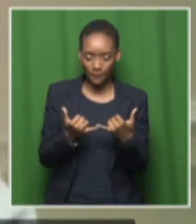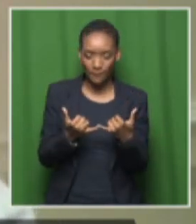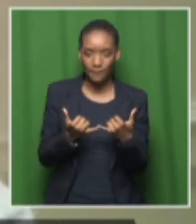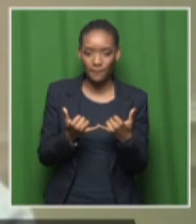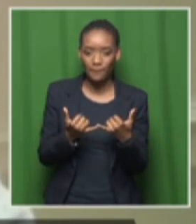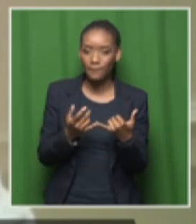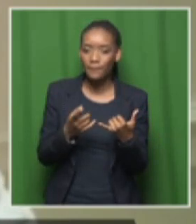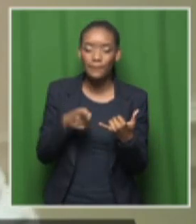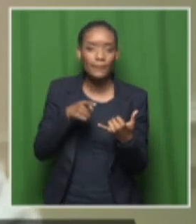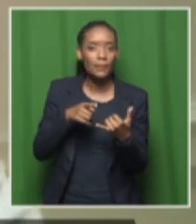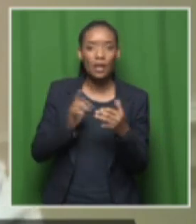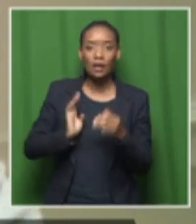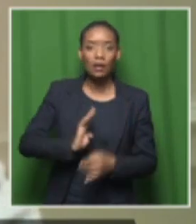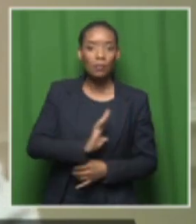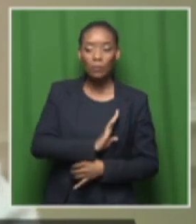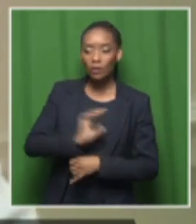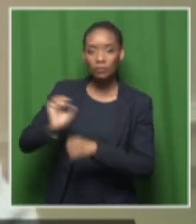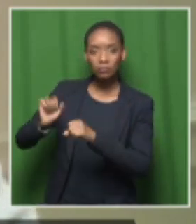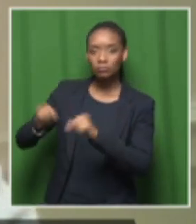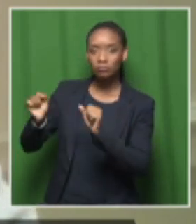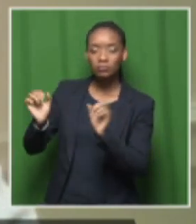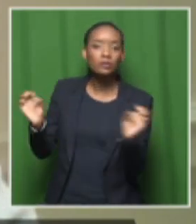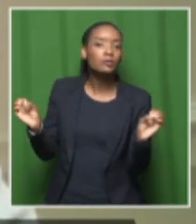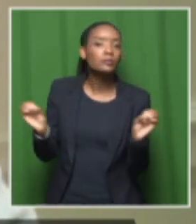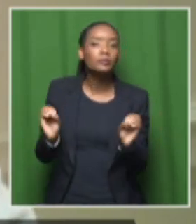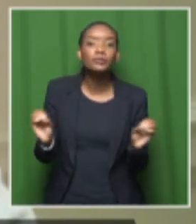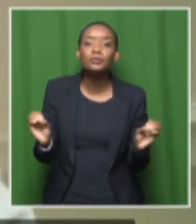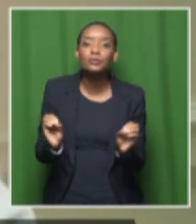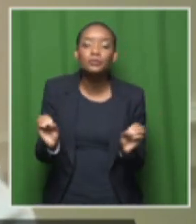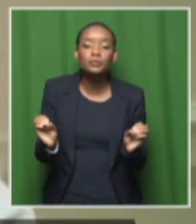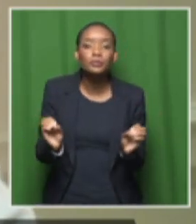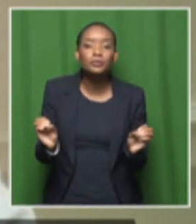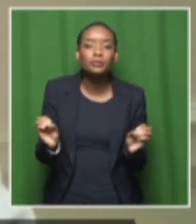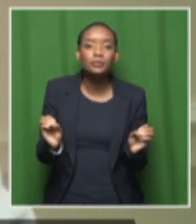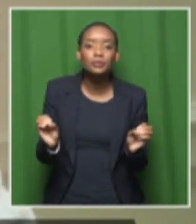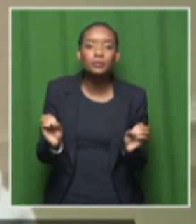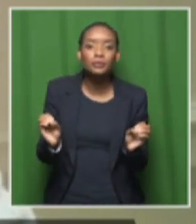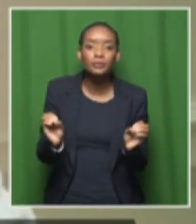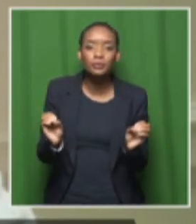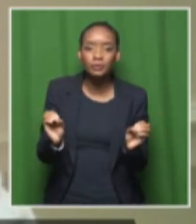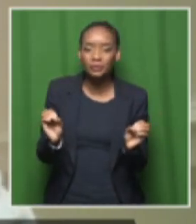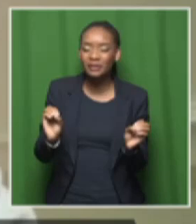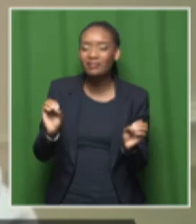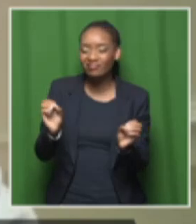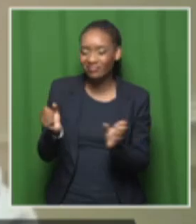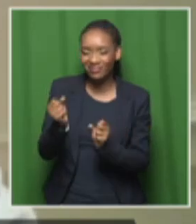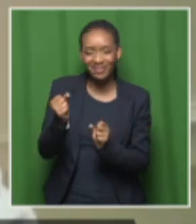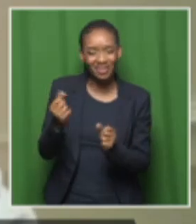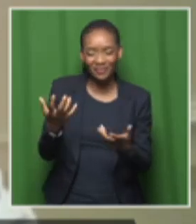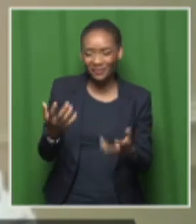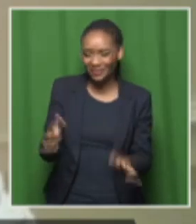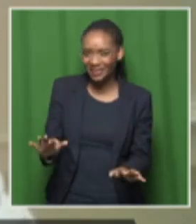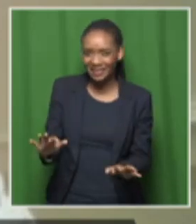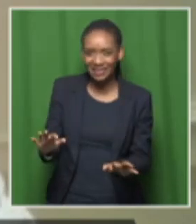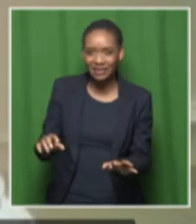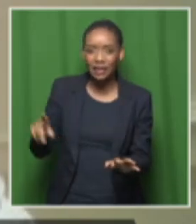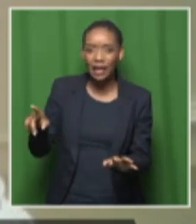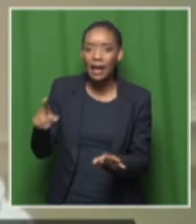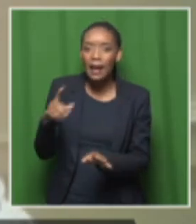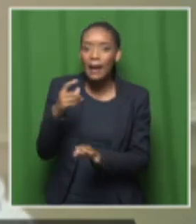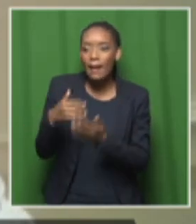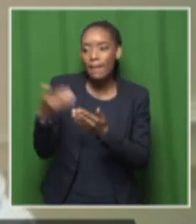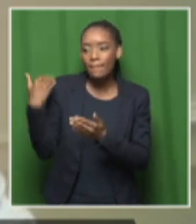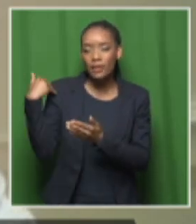we could not find. In fact, it was stated that there was no authority for Mr. Ruyter to